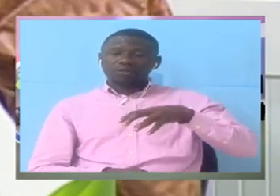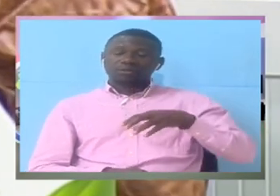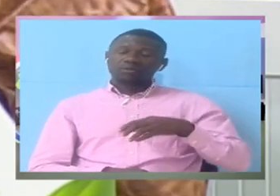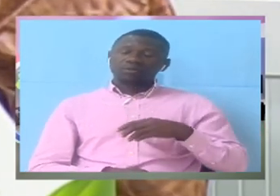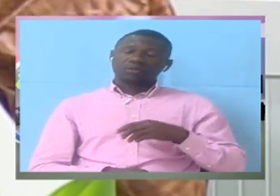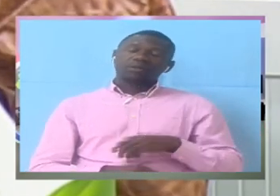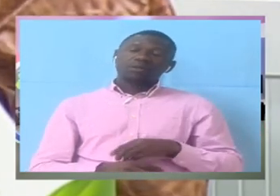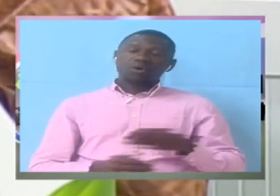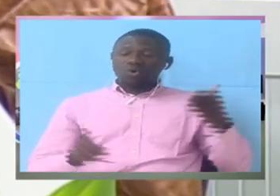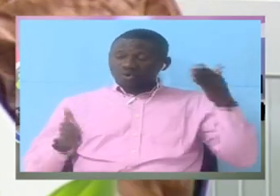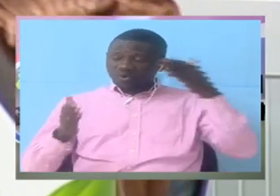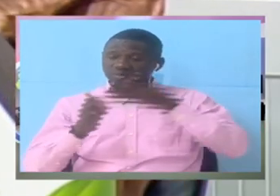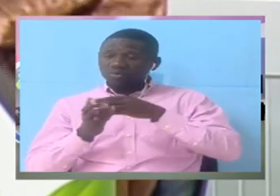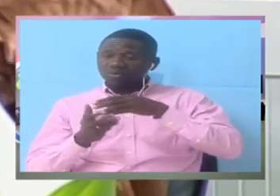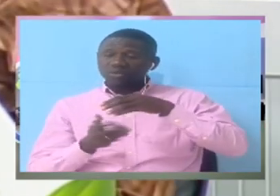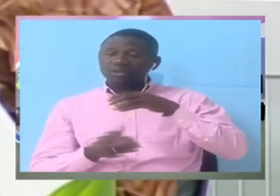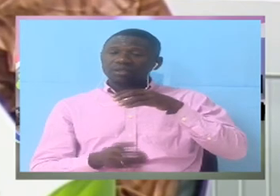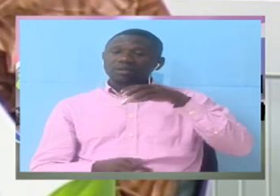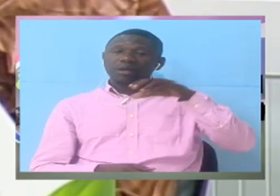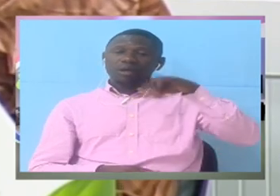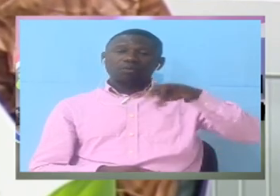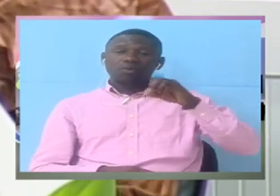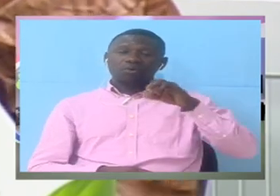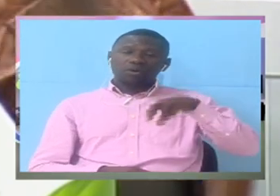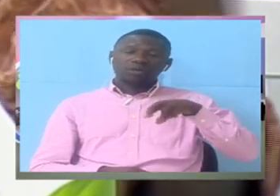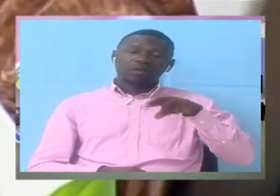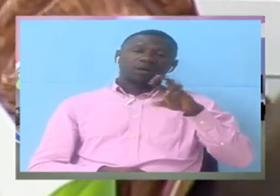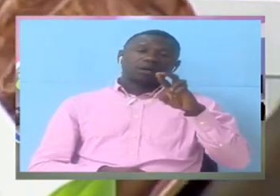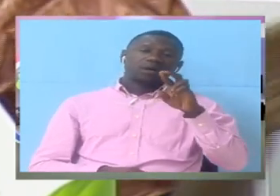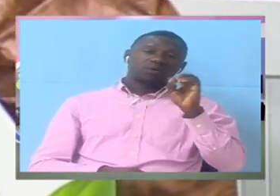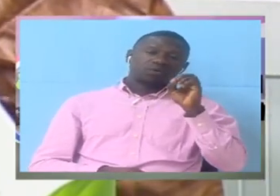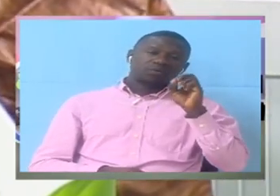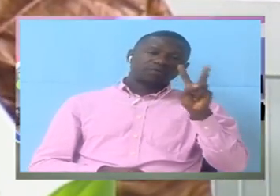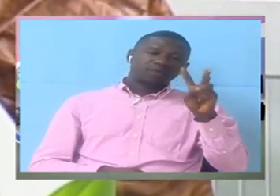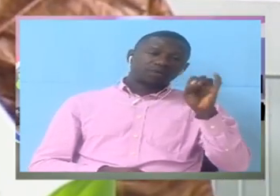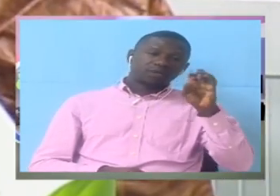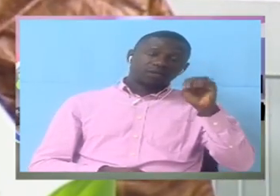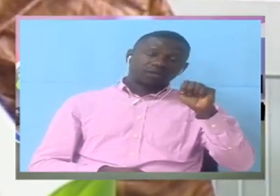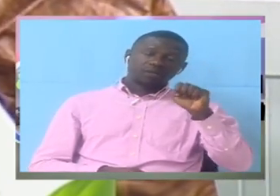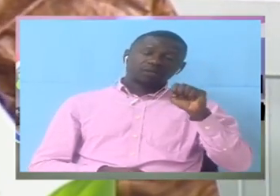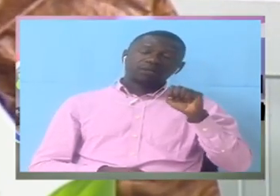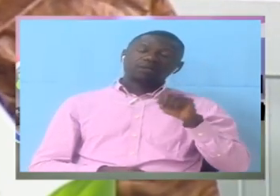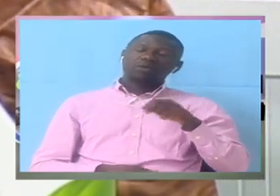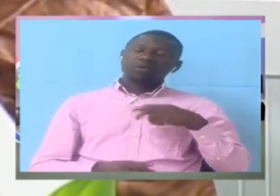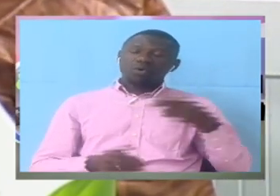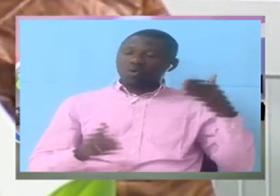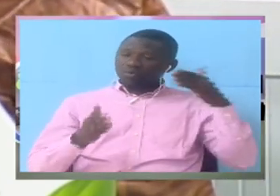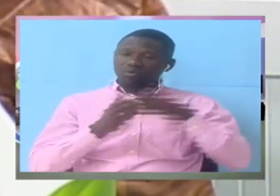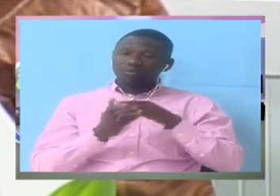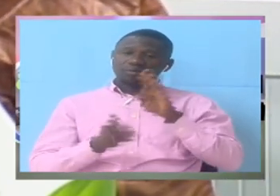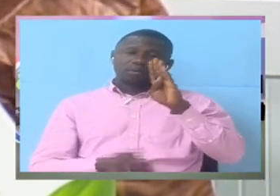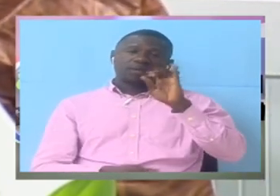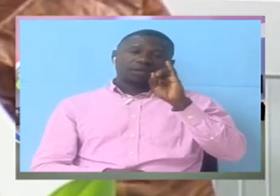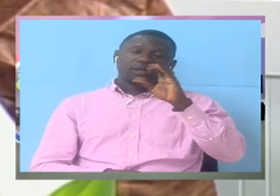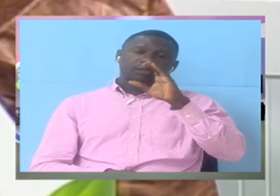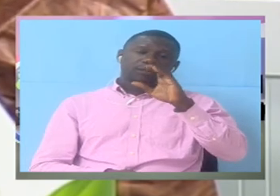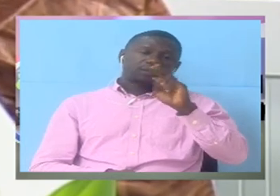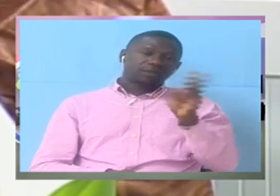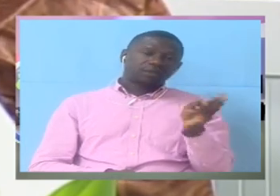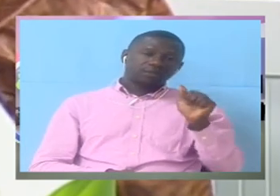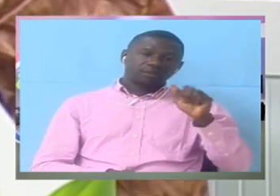Monrovia. Going up to Monrovia. From Monrovia. From Monrovia. Ata Bichama. Going to Bichama. Liberia mumo be